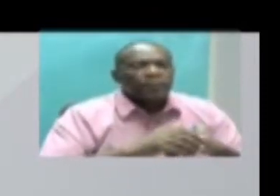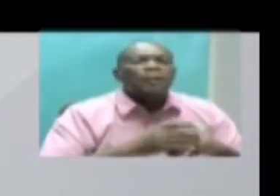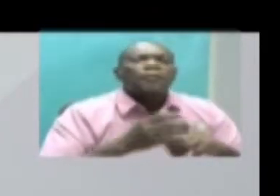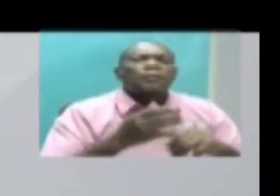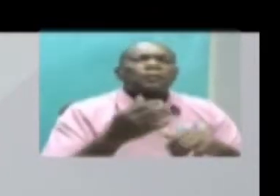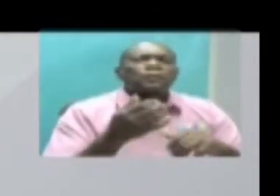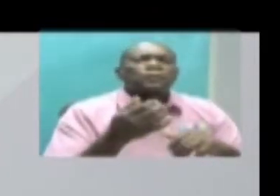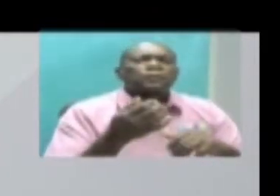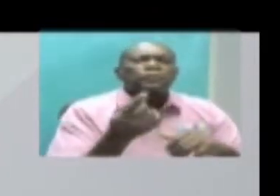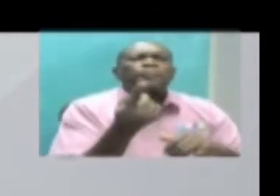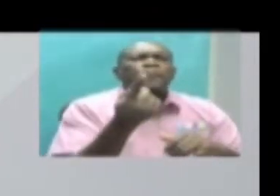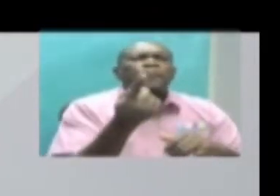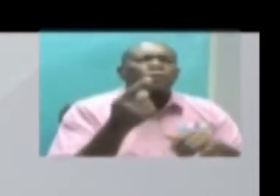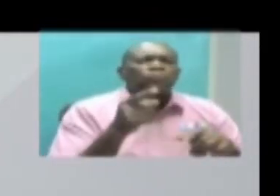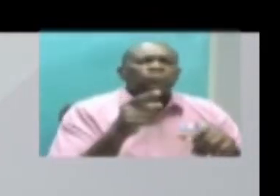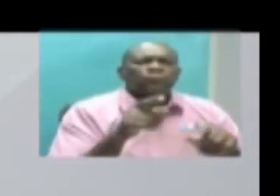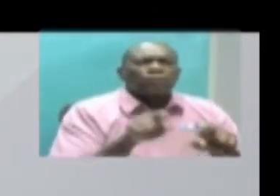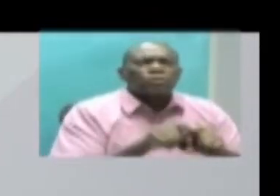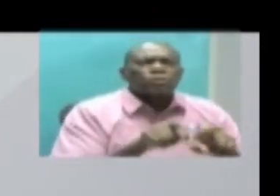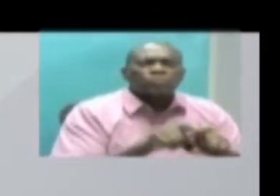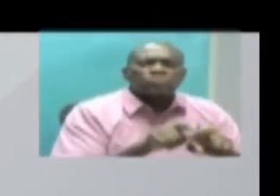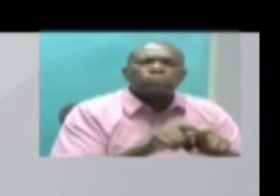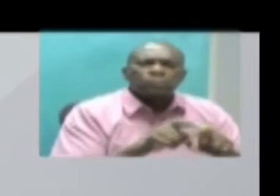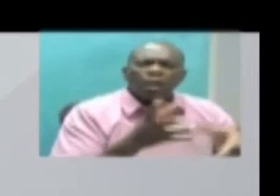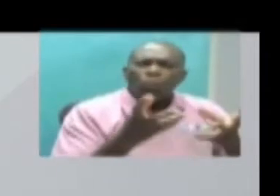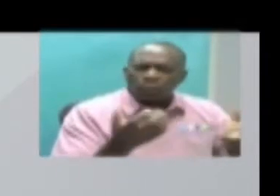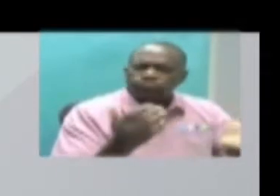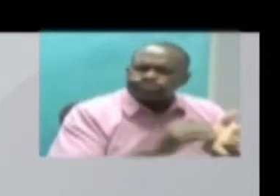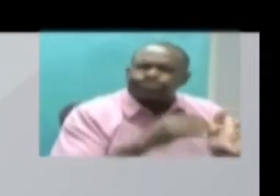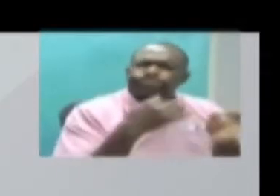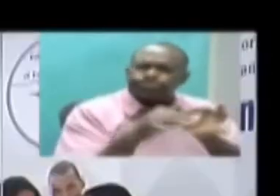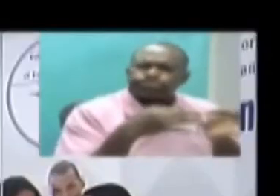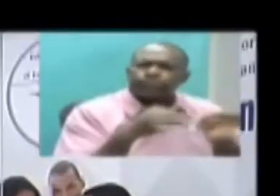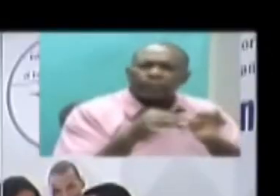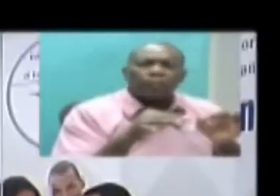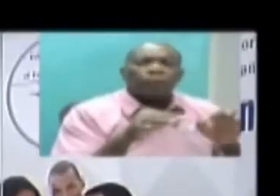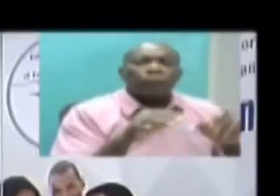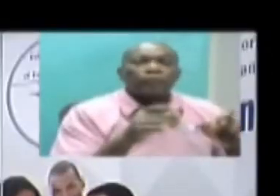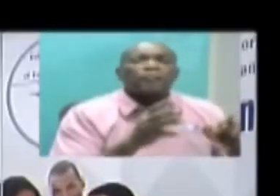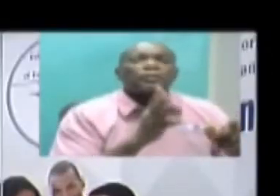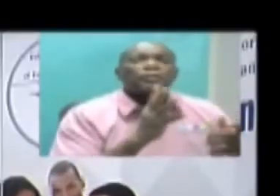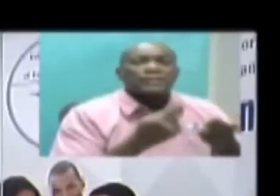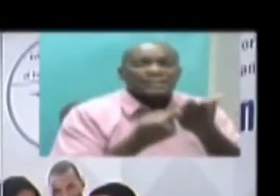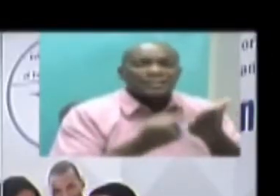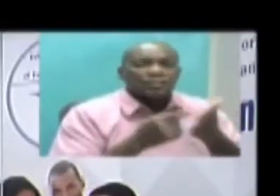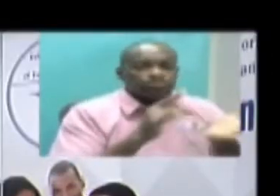because we talked about exploitation and online grooming.